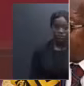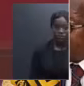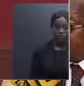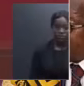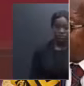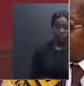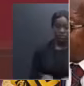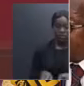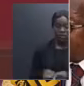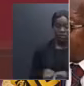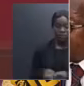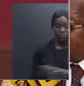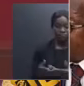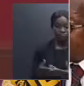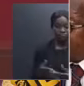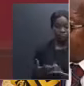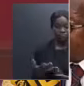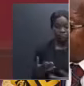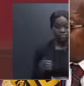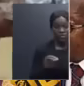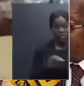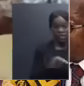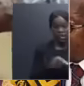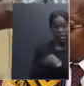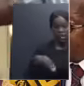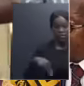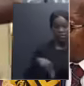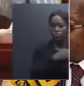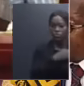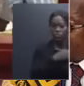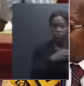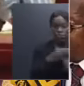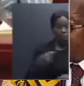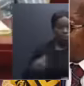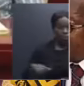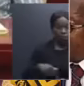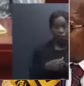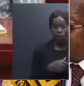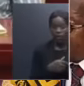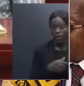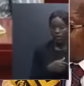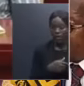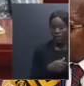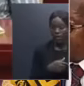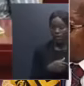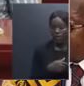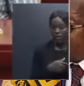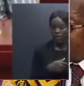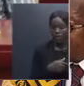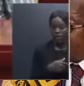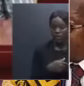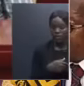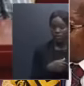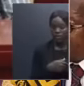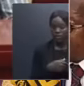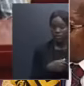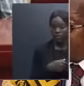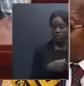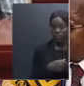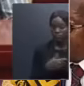tasked with the responsibility to legislate. Are we by an arm of